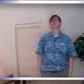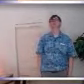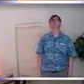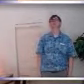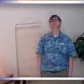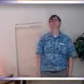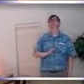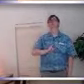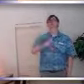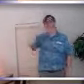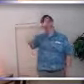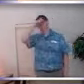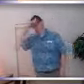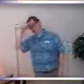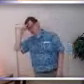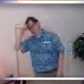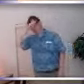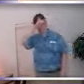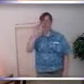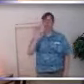I recognize that